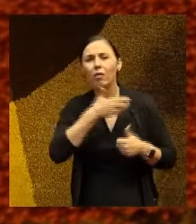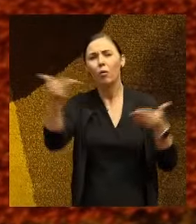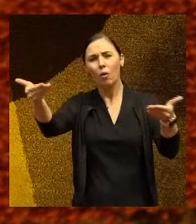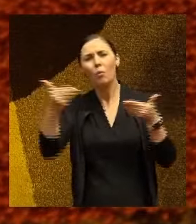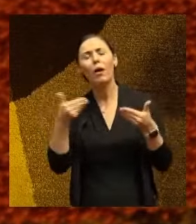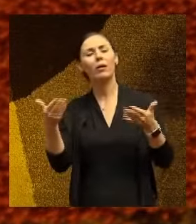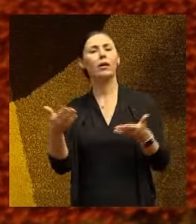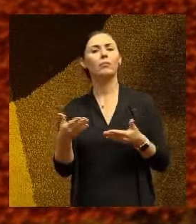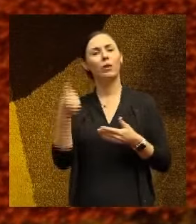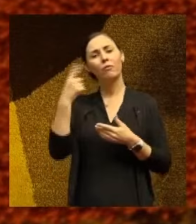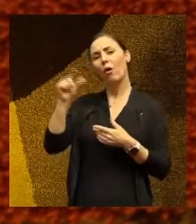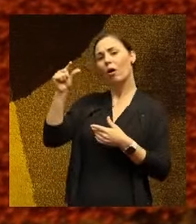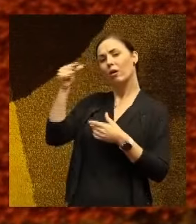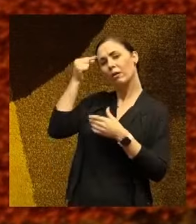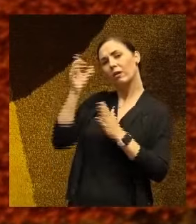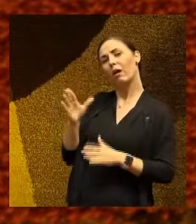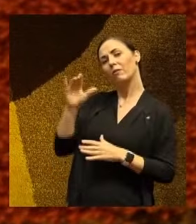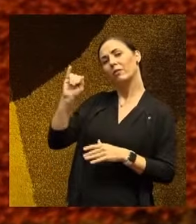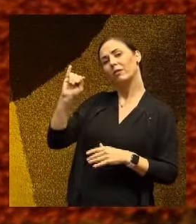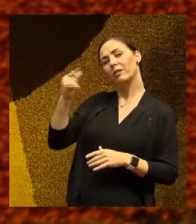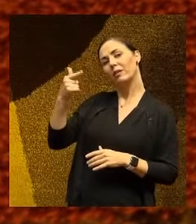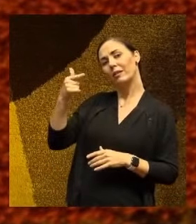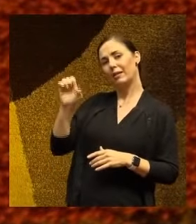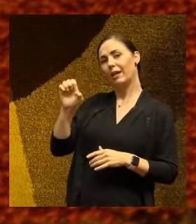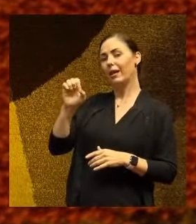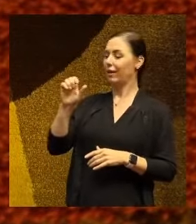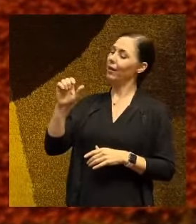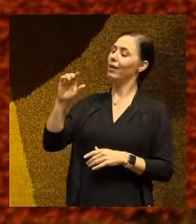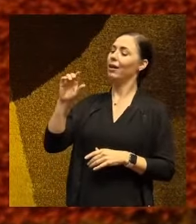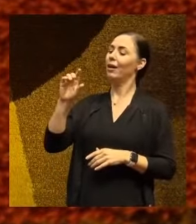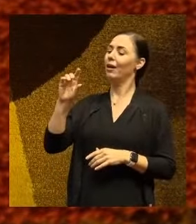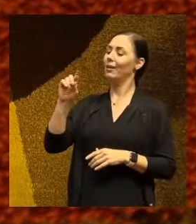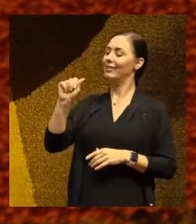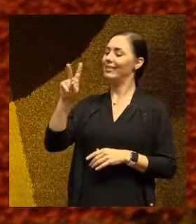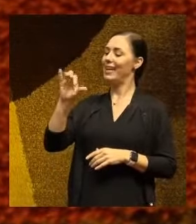the Governor of the State of Hawaii, the Honorable David Ige.